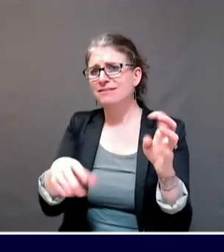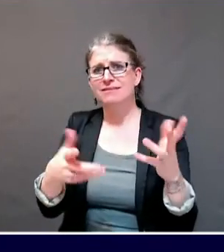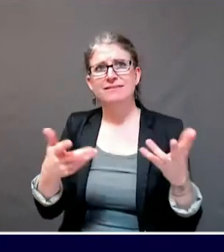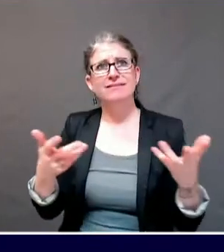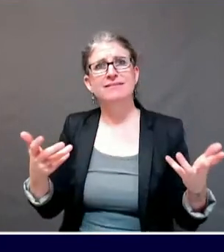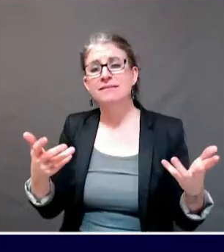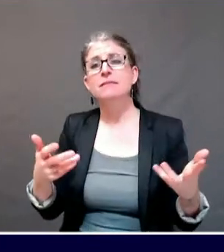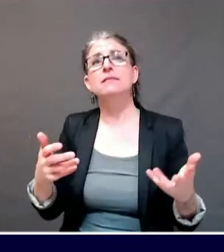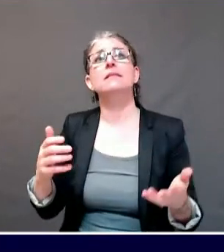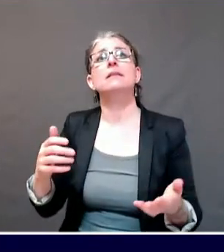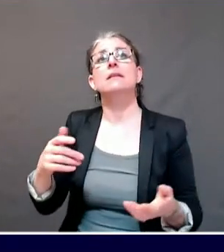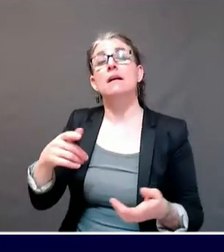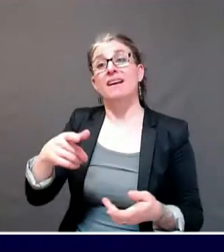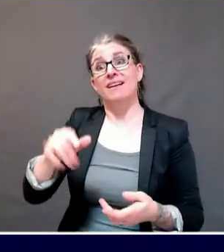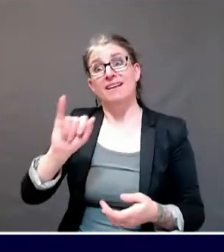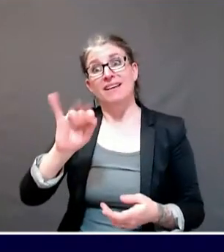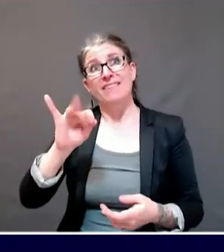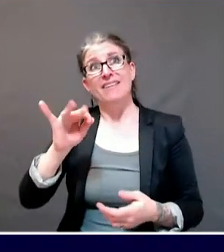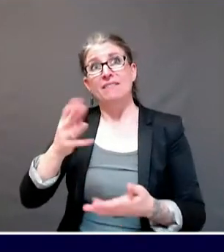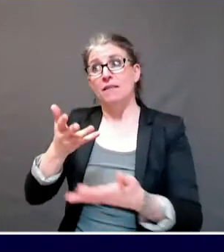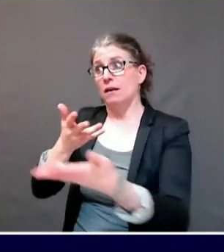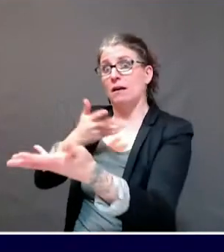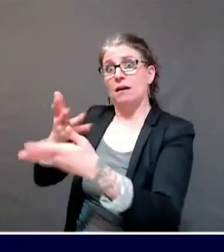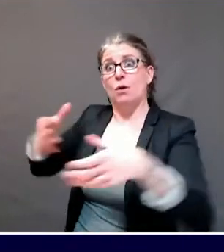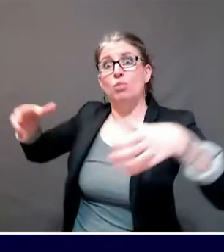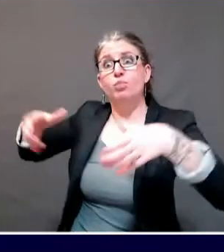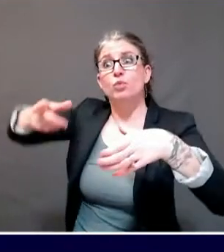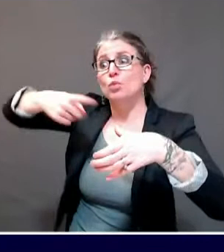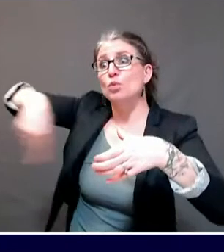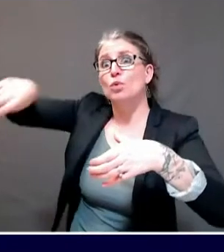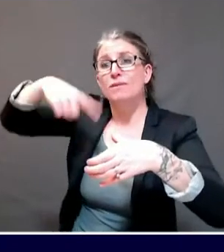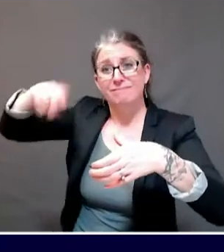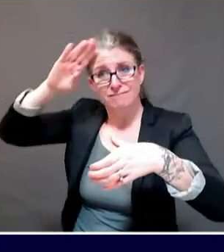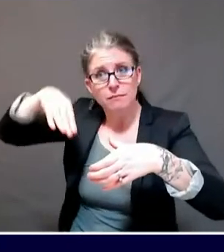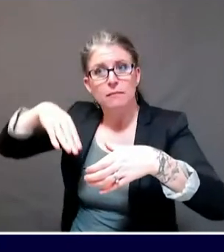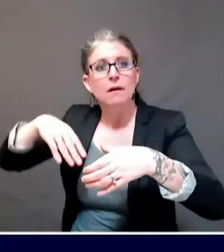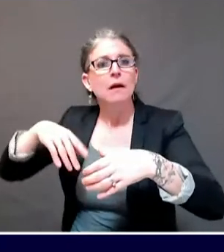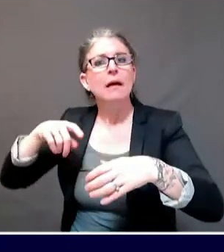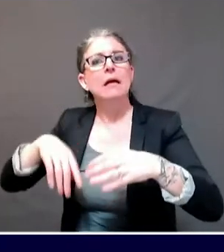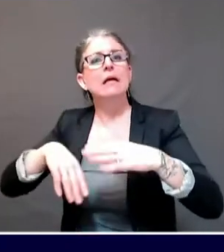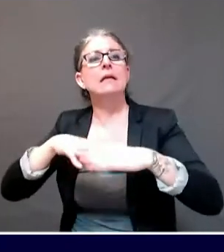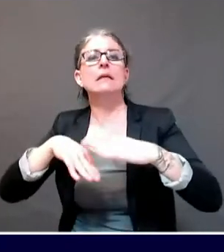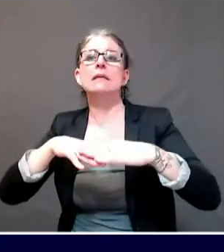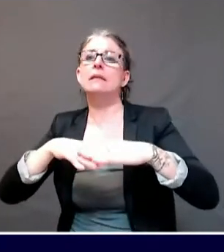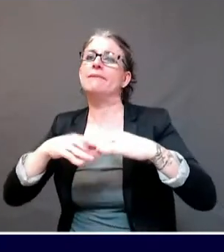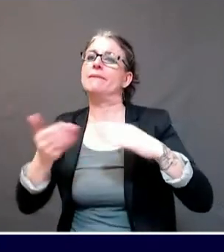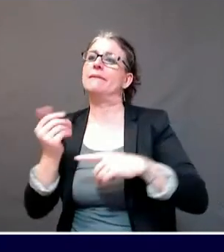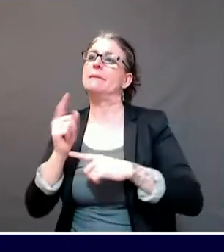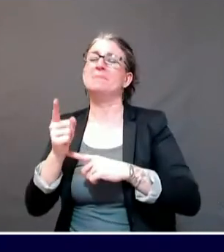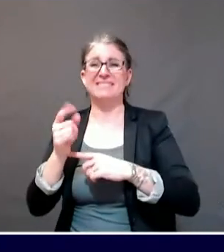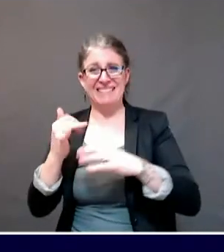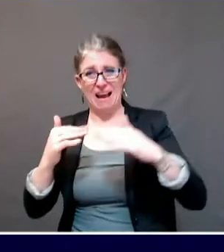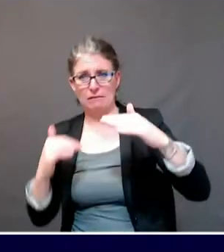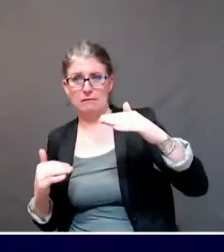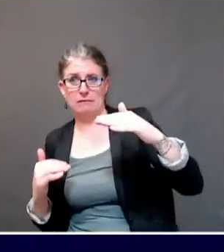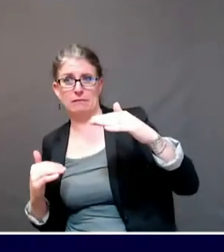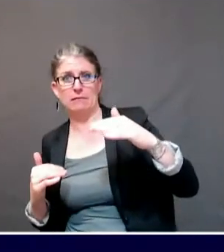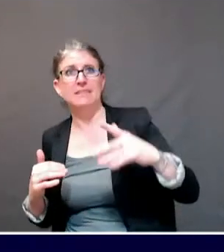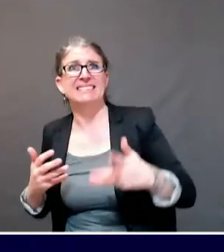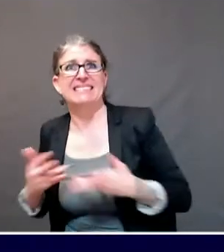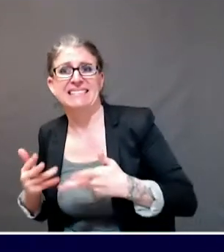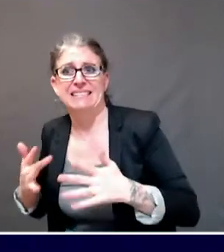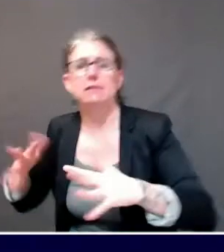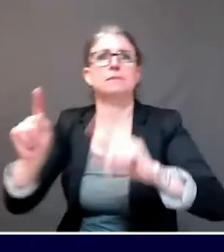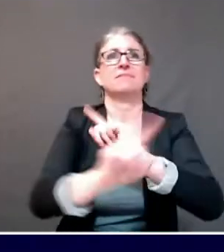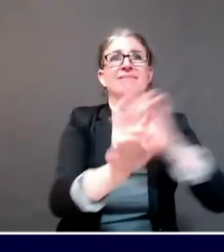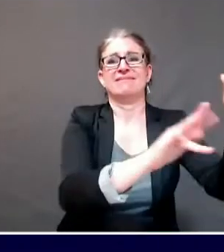have in large group settings, limiting your contact with folks who aren't in your bubble, always wearing a face covering